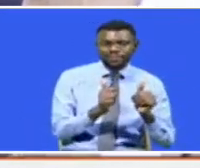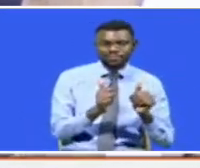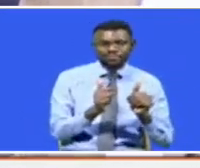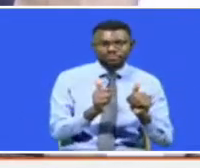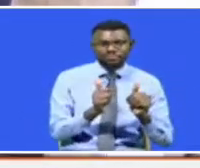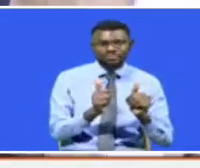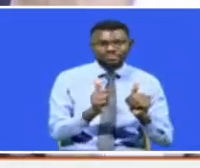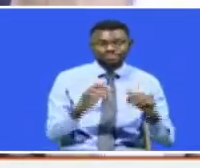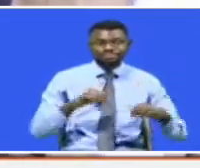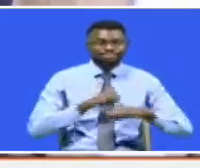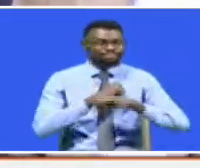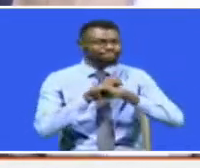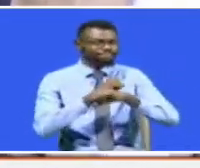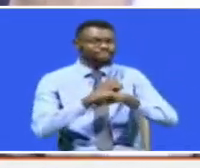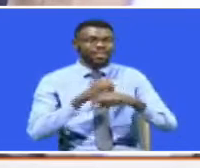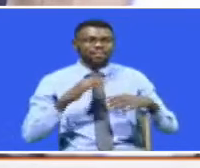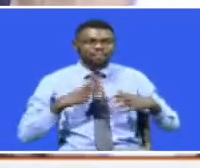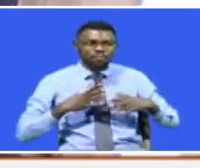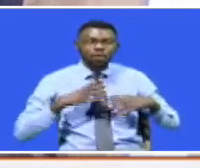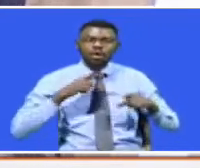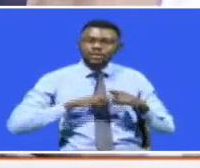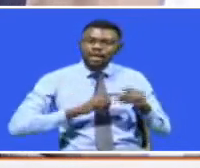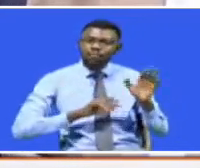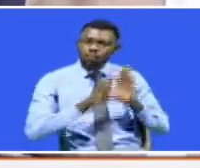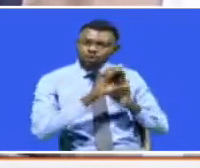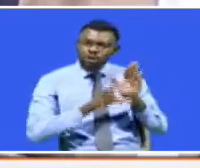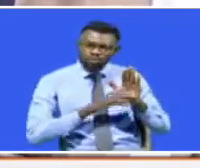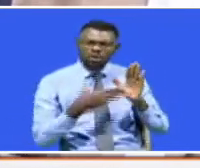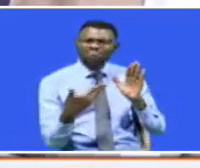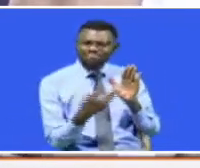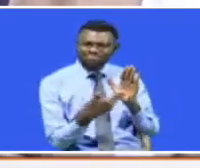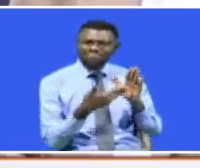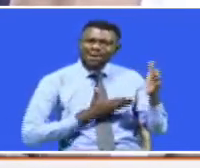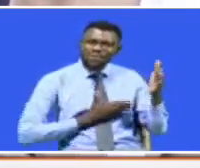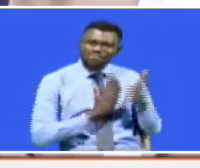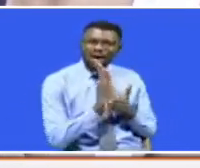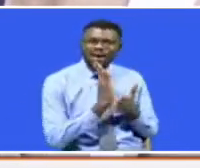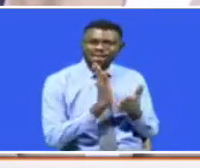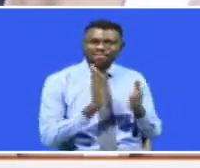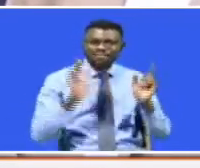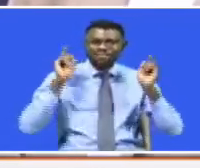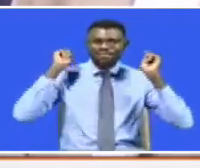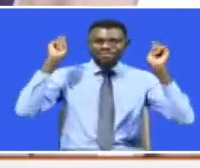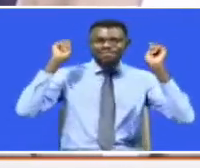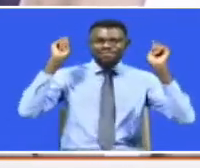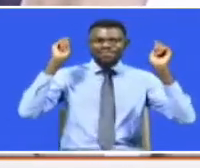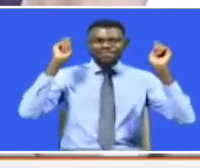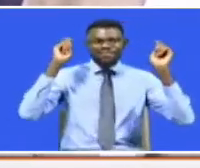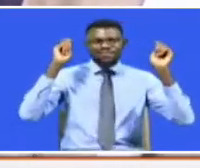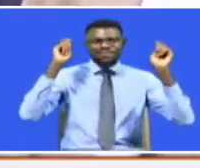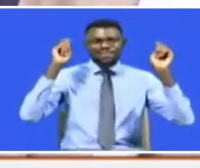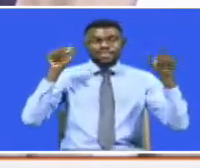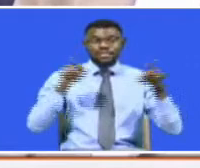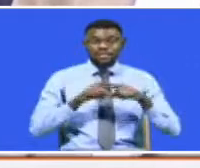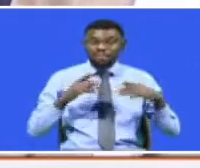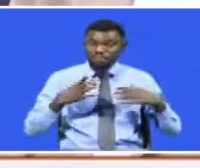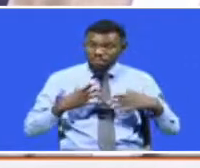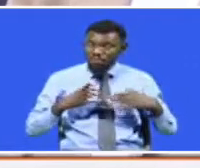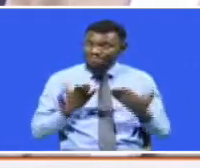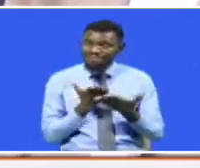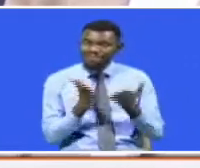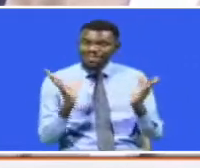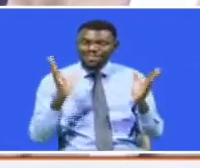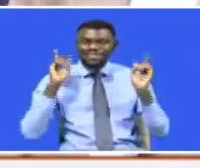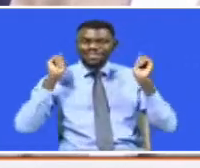to persons exercising their constitutional right to picket. On their part, participants in